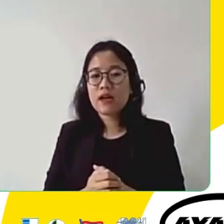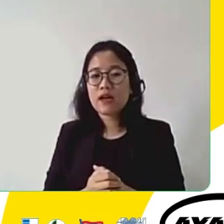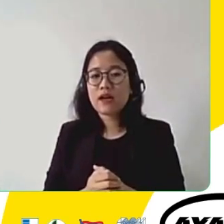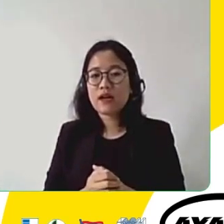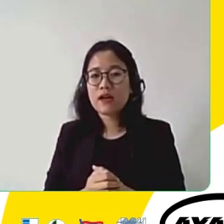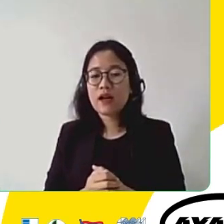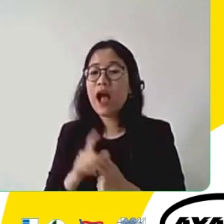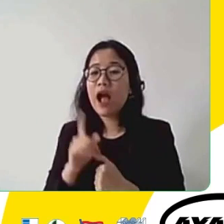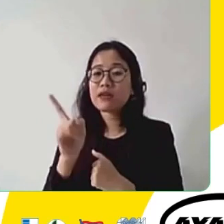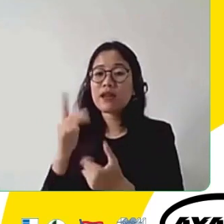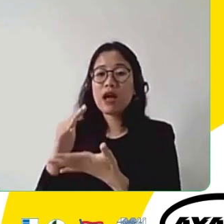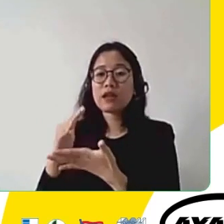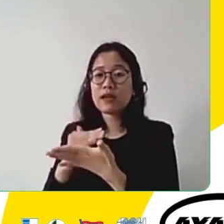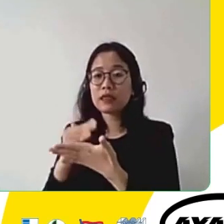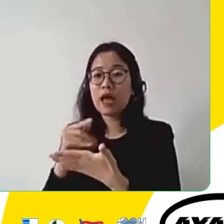the